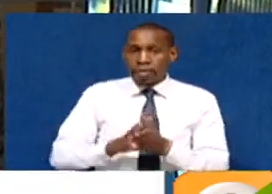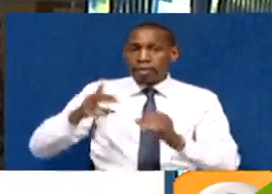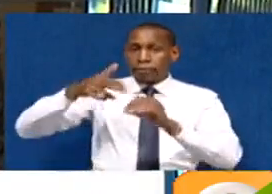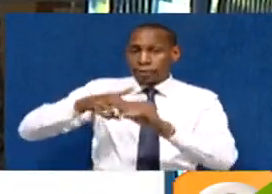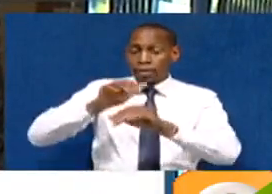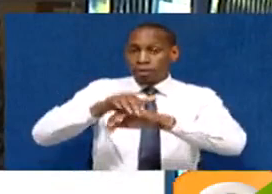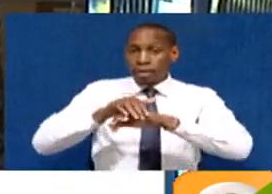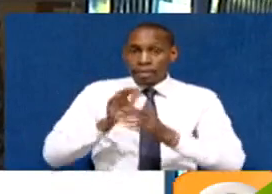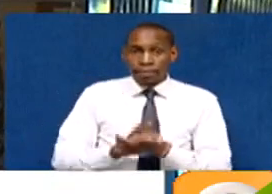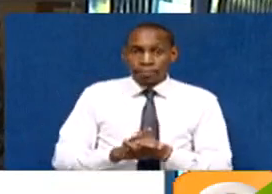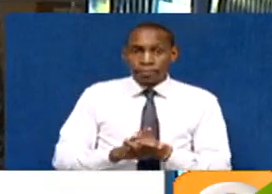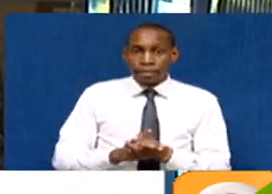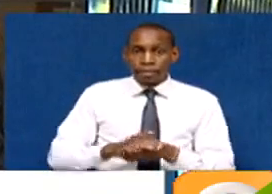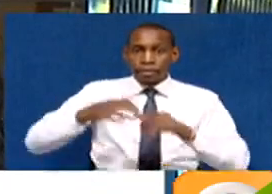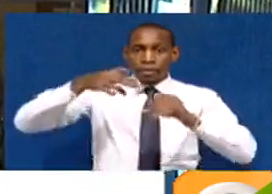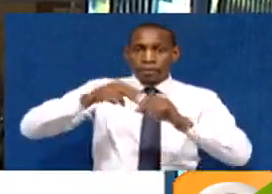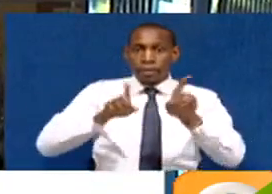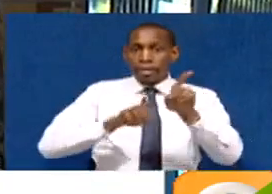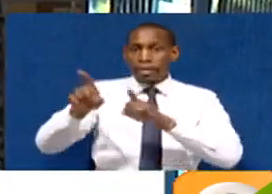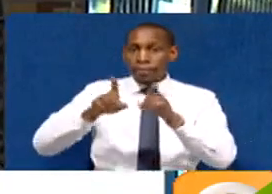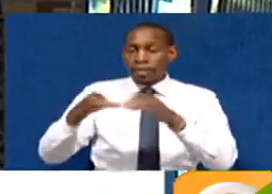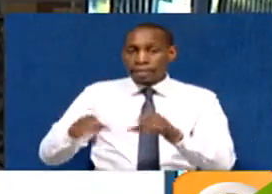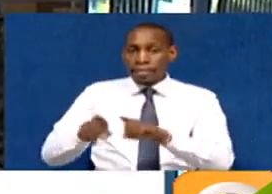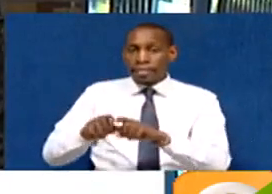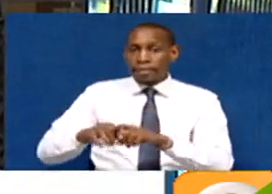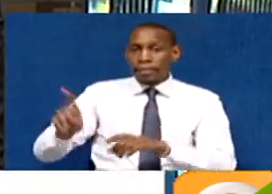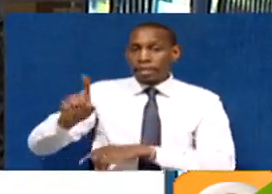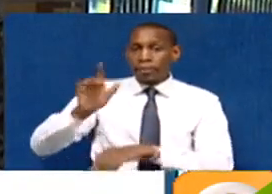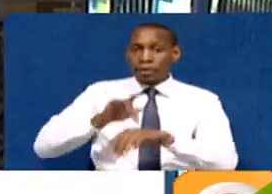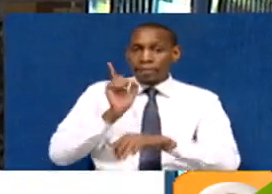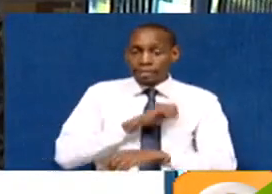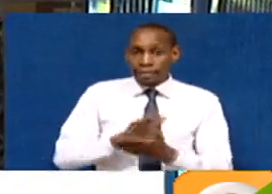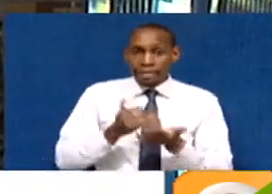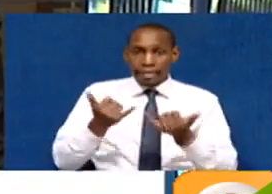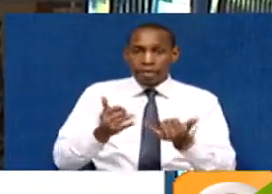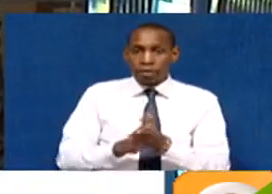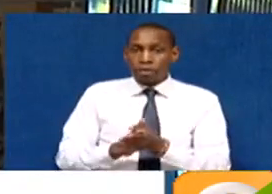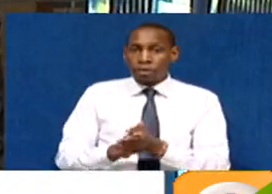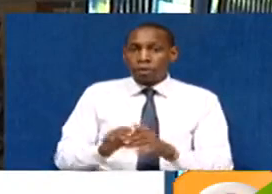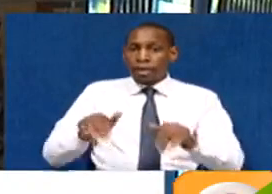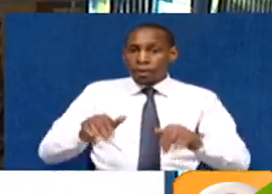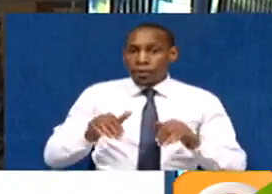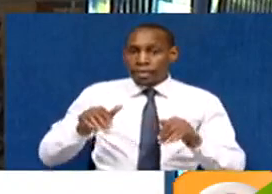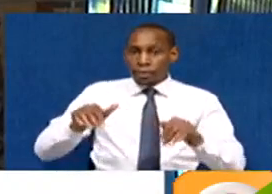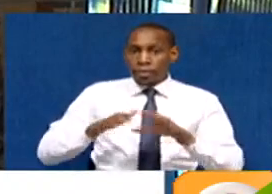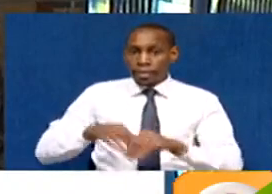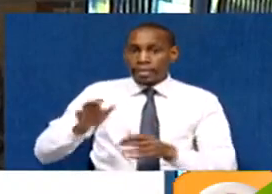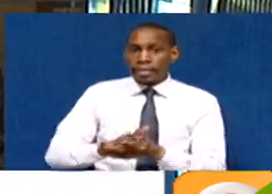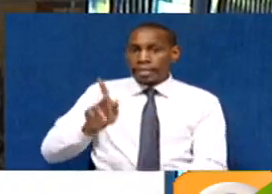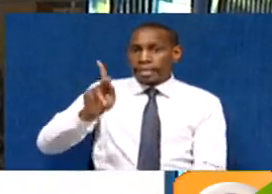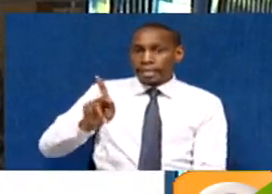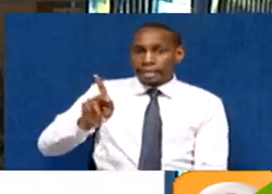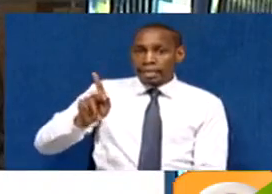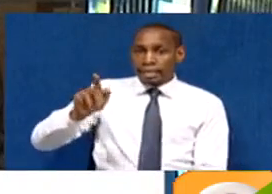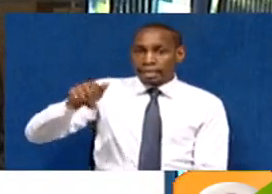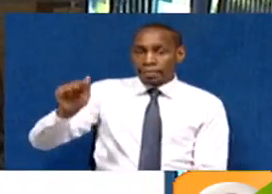precious commodity. Fuel transporters in Nairobi have also not been spared, as they are now forced to spend days waiting outside the Kenya Pipeline